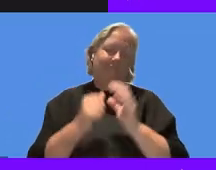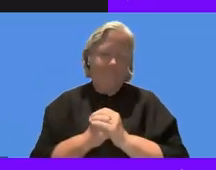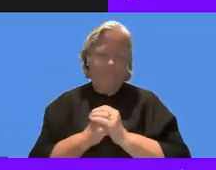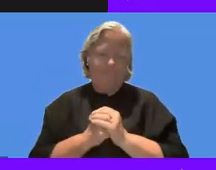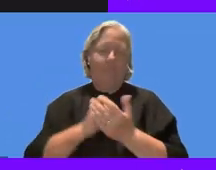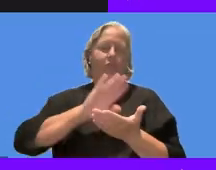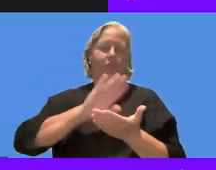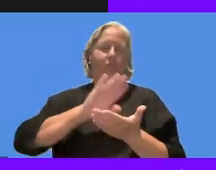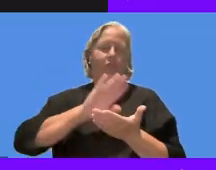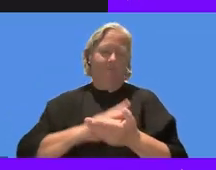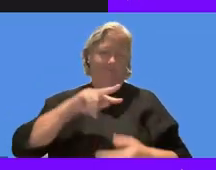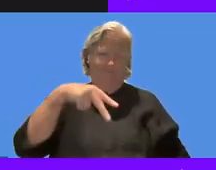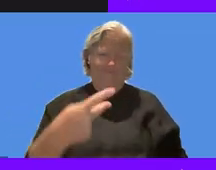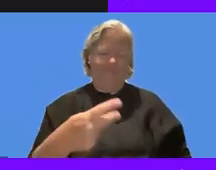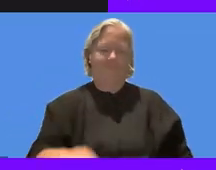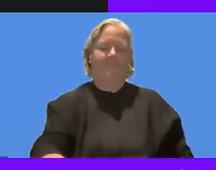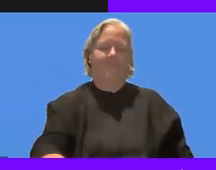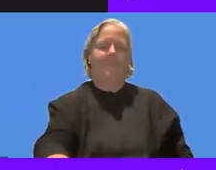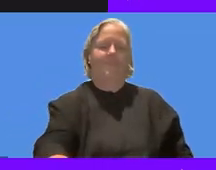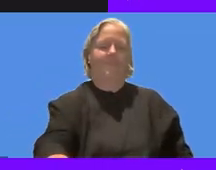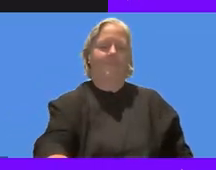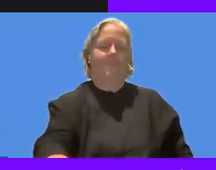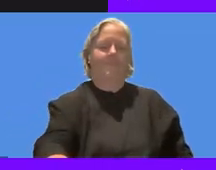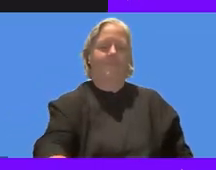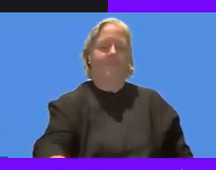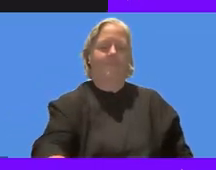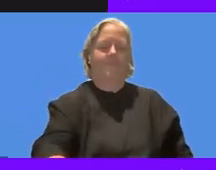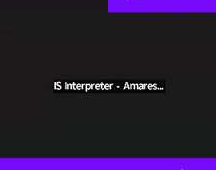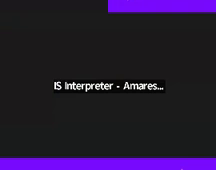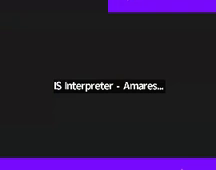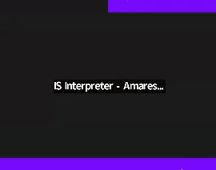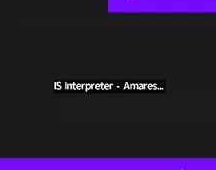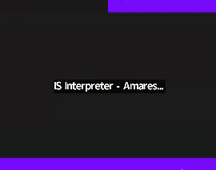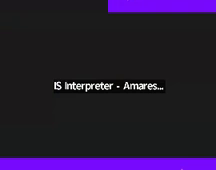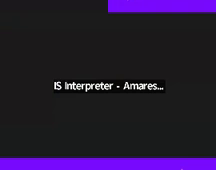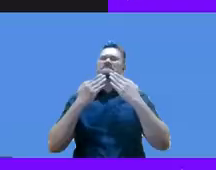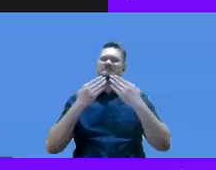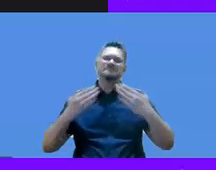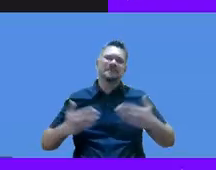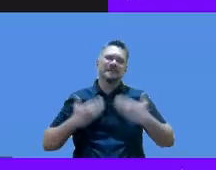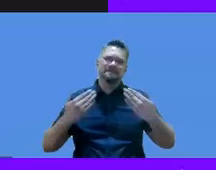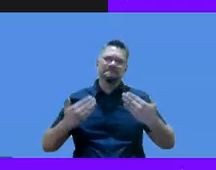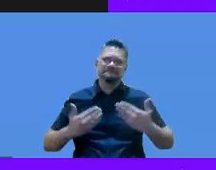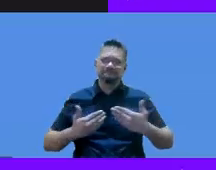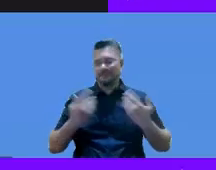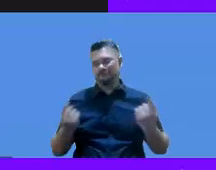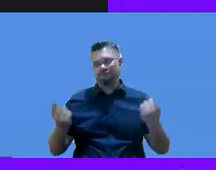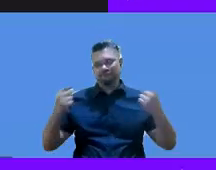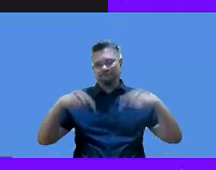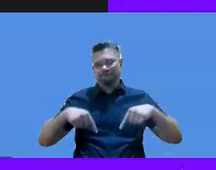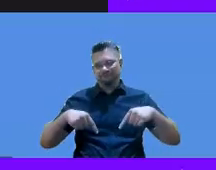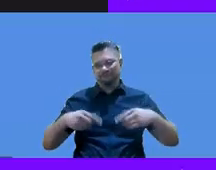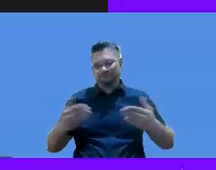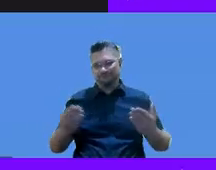to connect with you again as well. I'm really thankful to be part of this panel and happy to meet everybody that